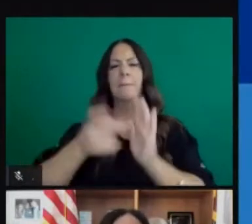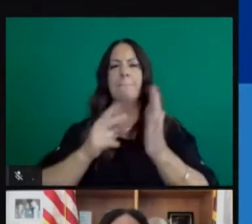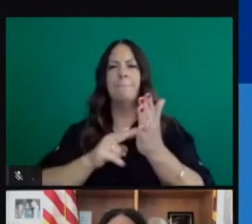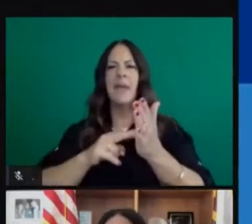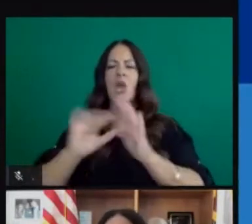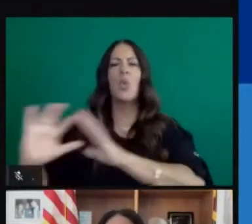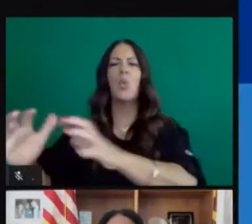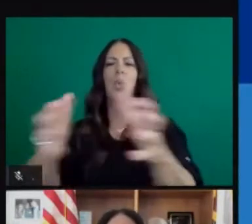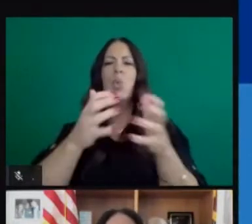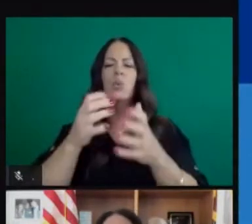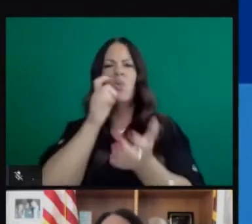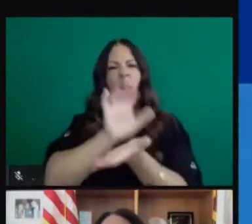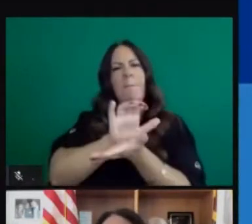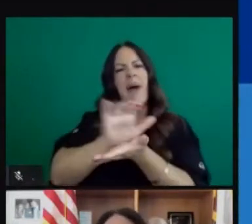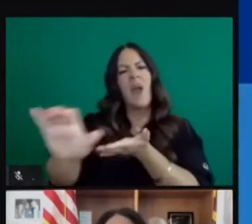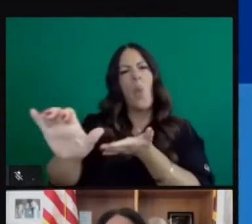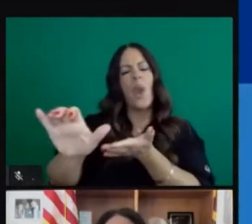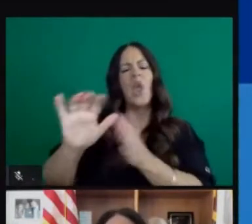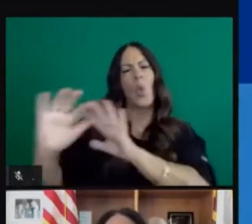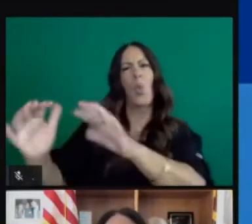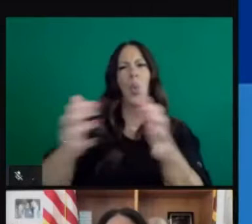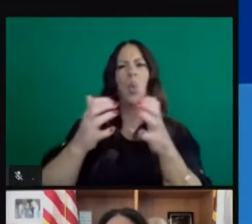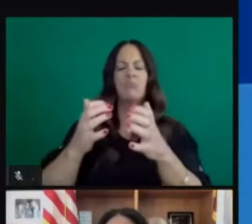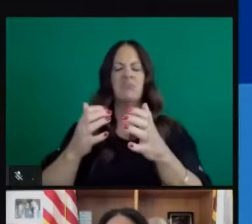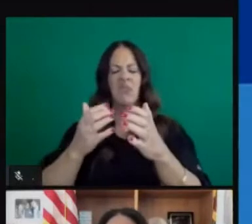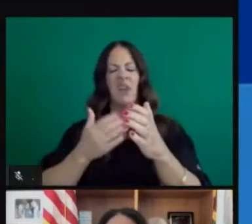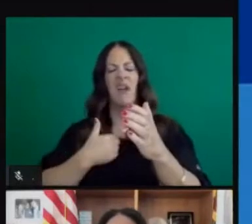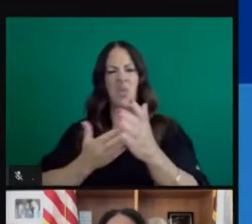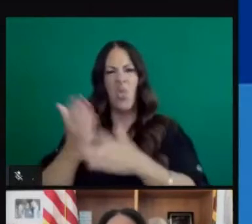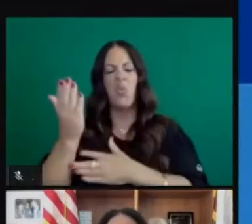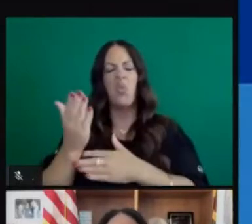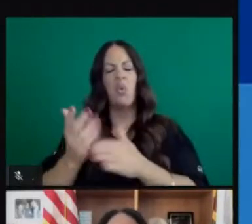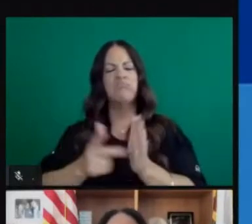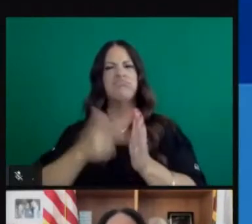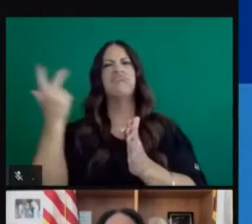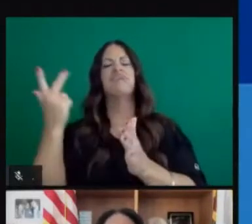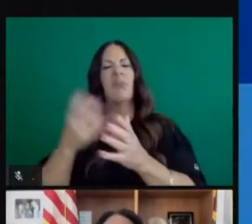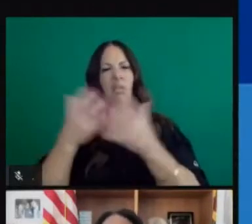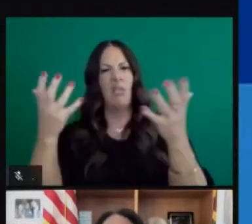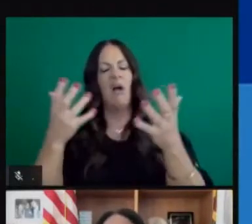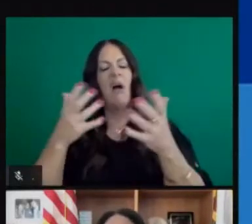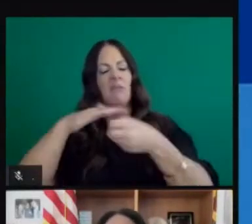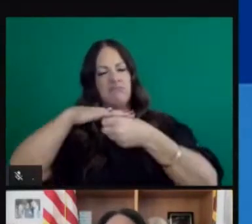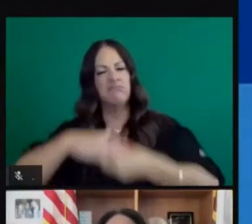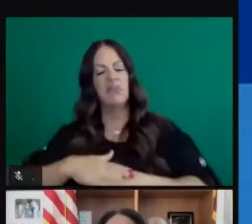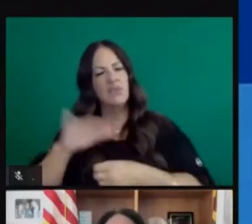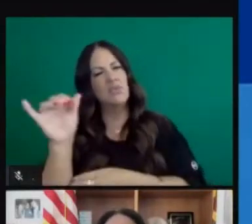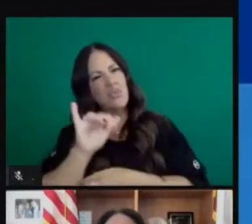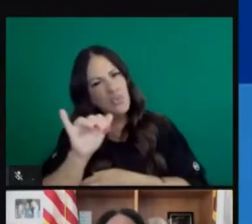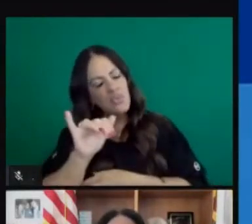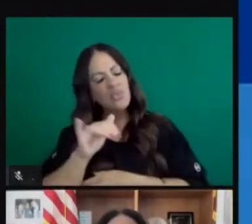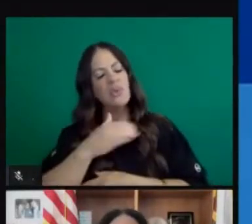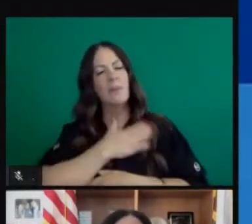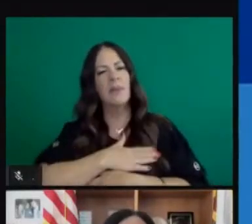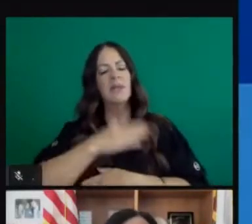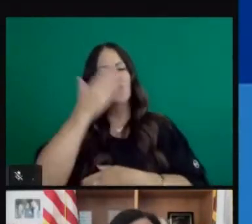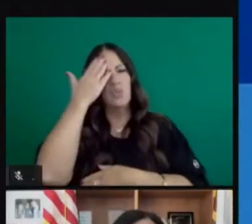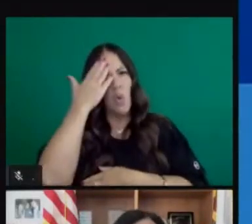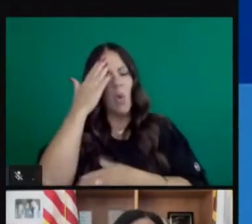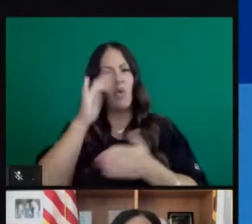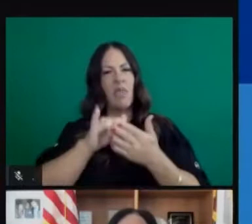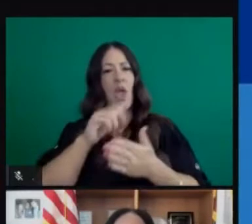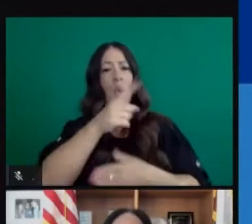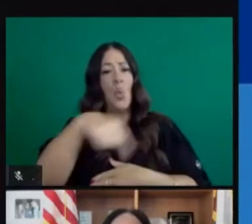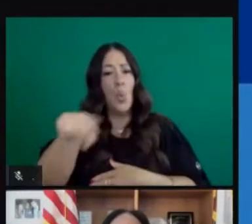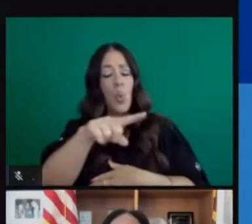combined stressors certainly can be a lot for anyone. And I want to make sure that folks recognize that there are things that we can